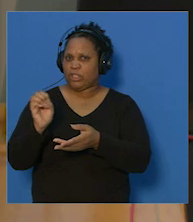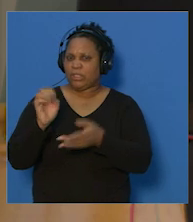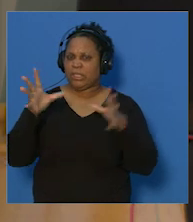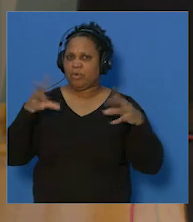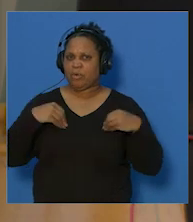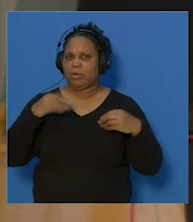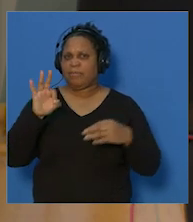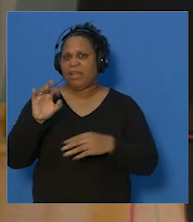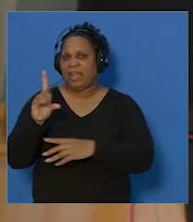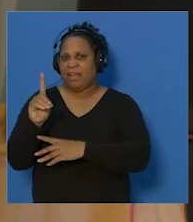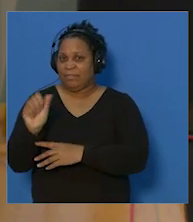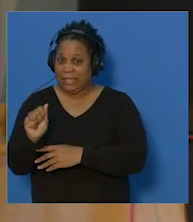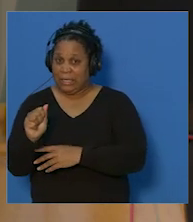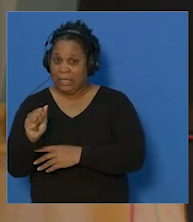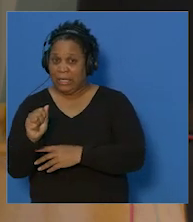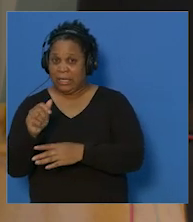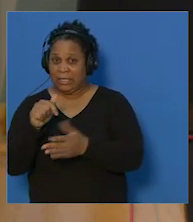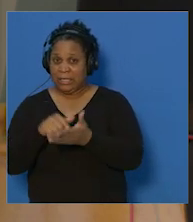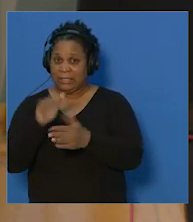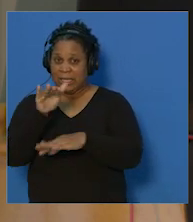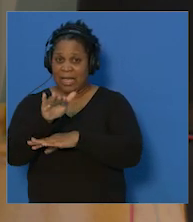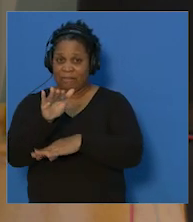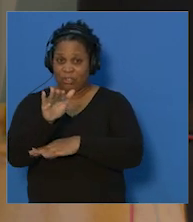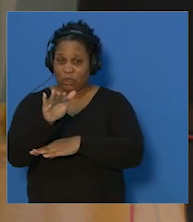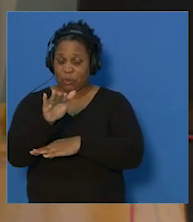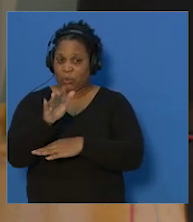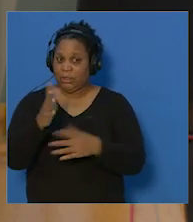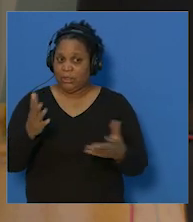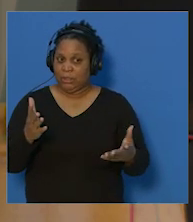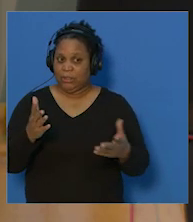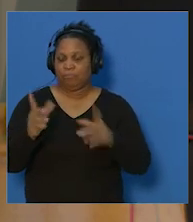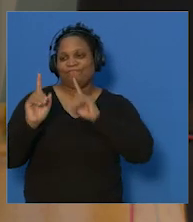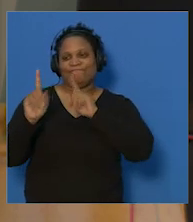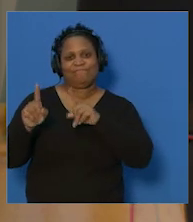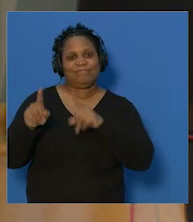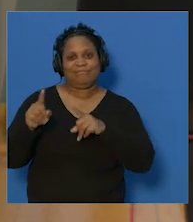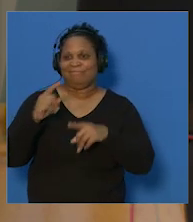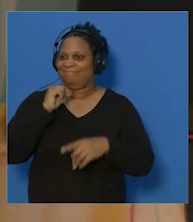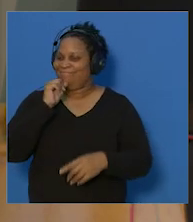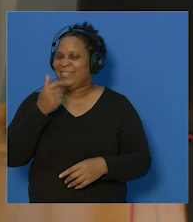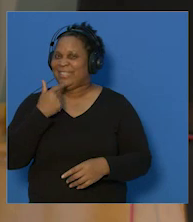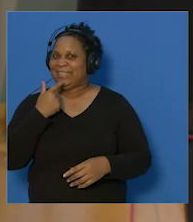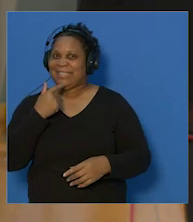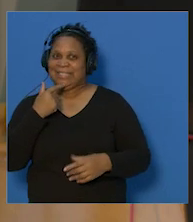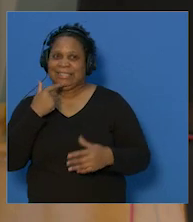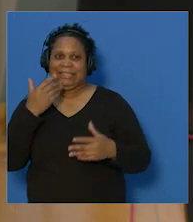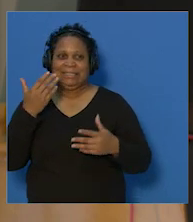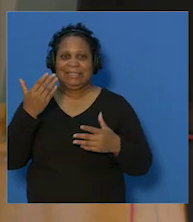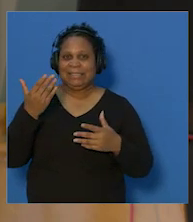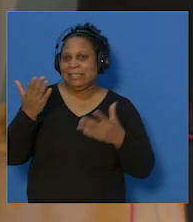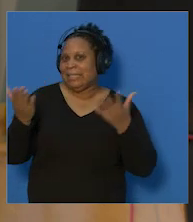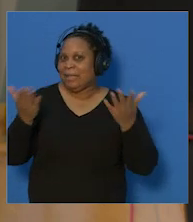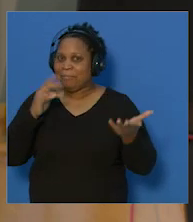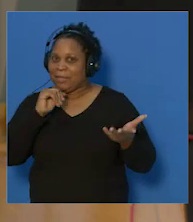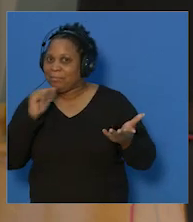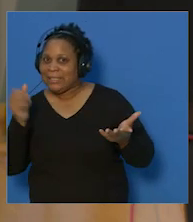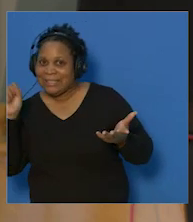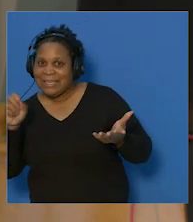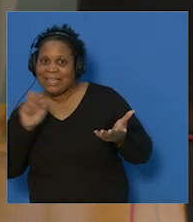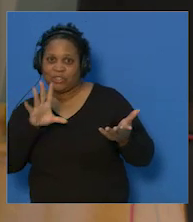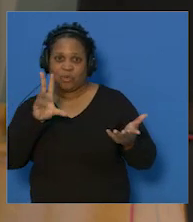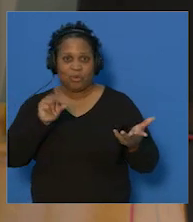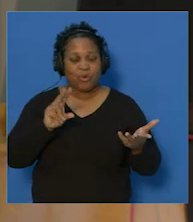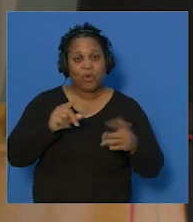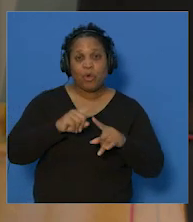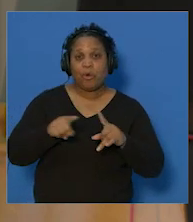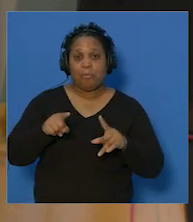afternoon? I'm not going to say all bets are off, so to speak, because that is certainly something that I think was alluded to